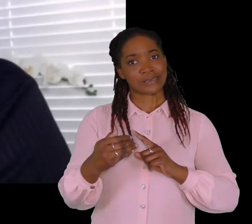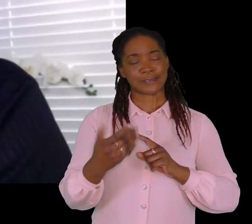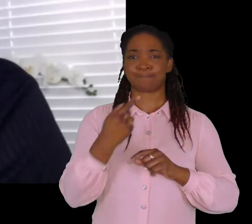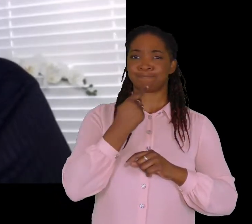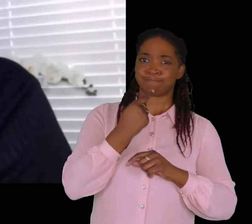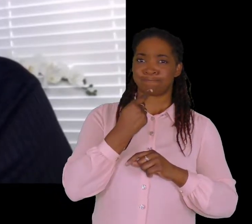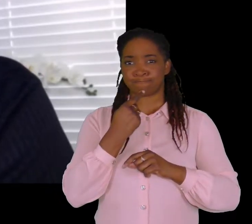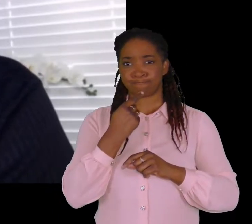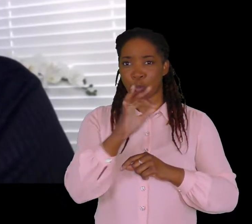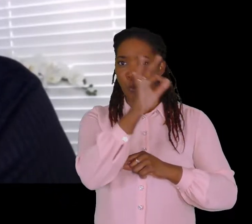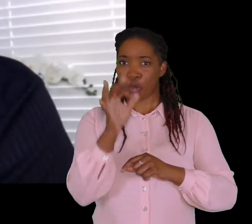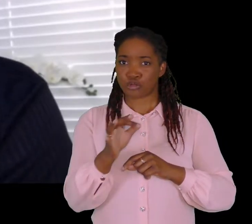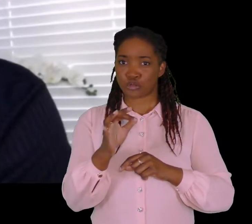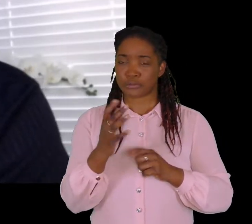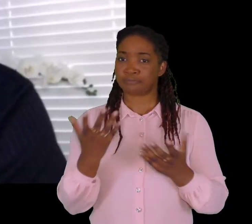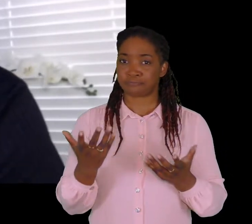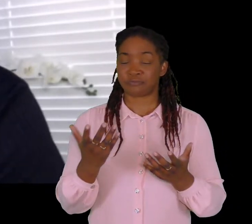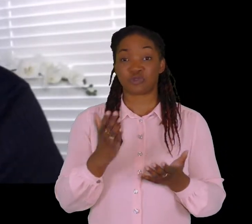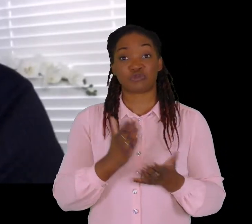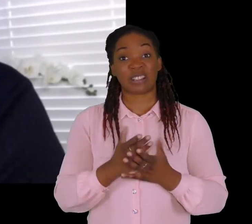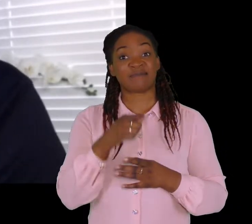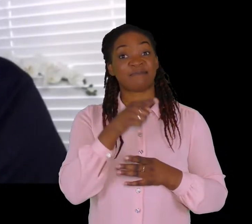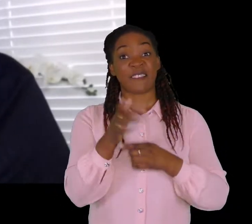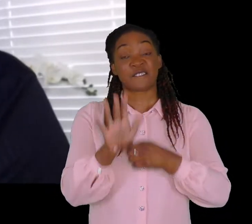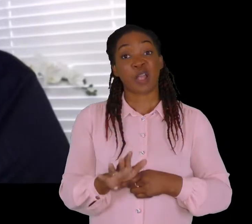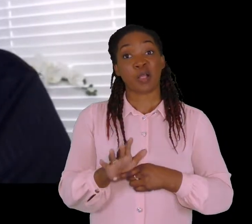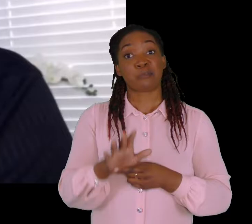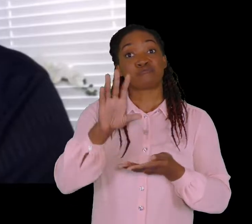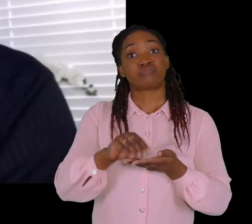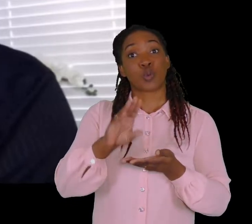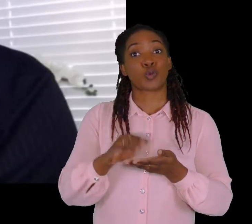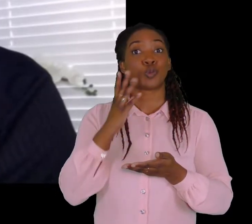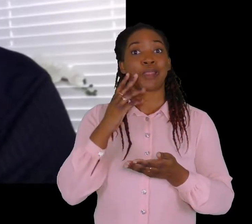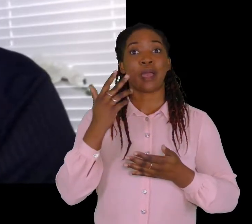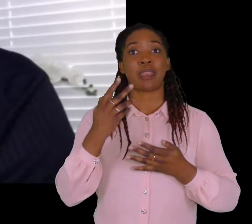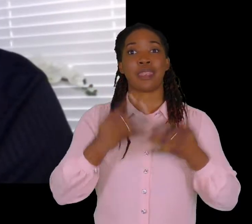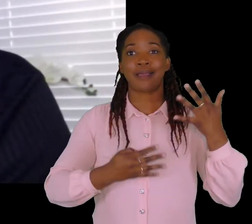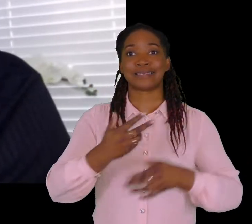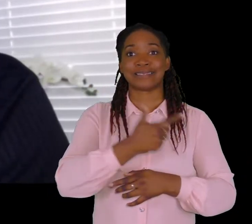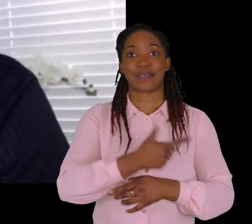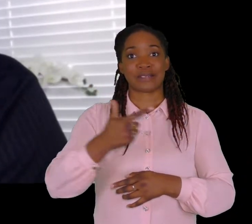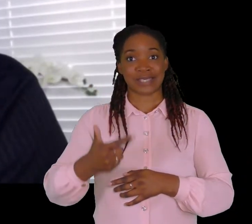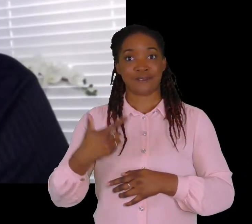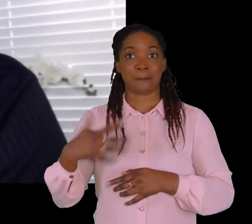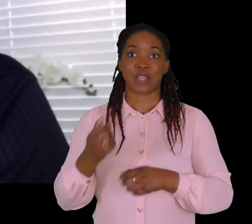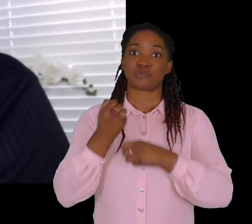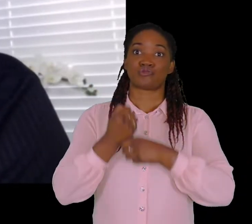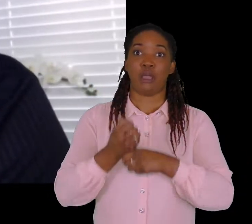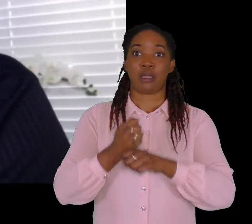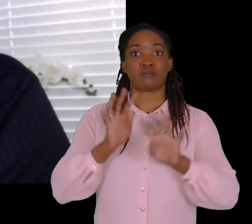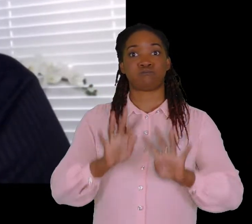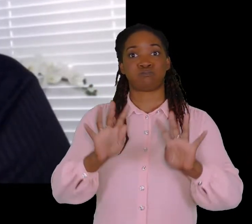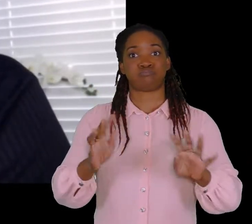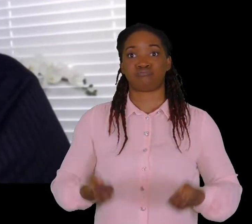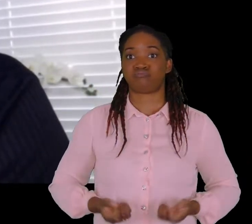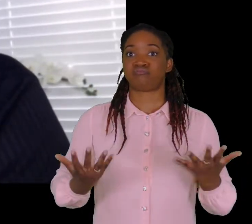identities. The Brunswick Affair by Dennis Bobo, recorded in 1977, the year when the Brunswick strike took place over an extensive period